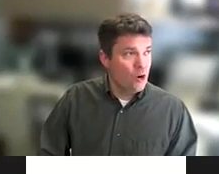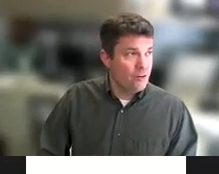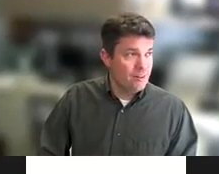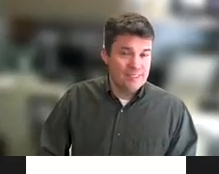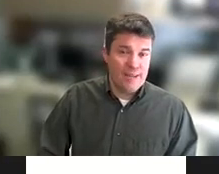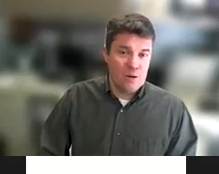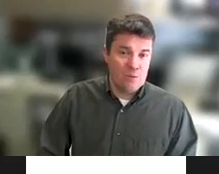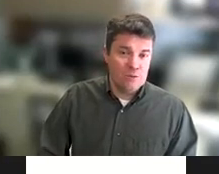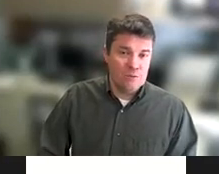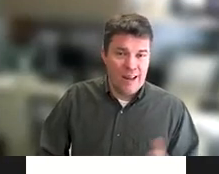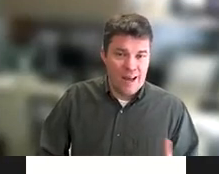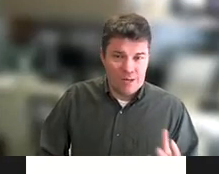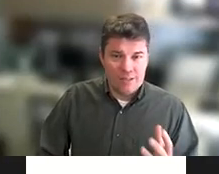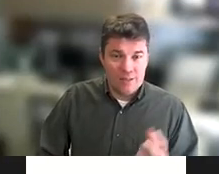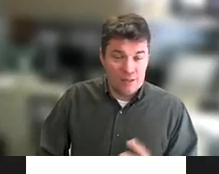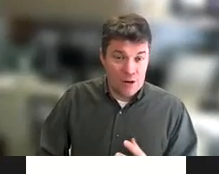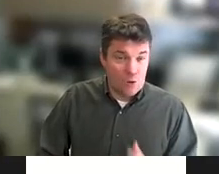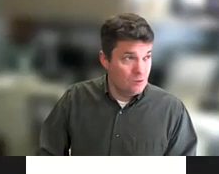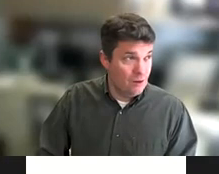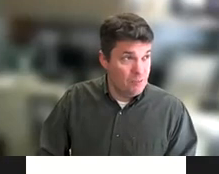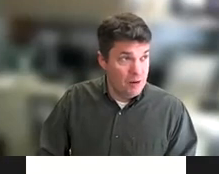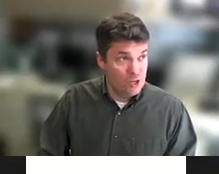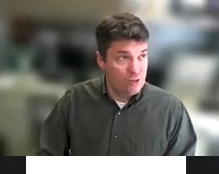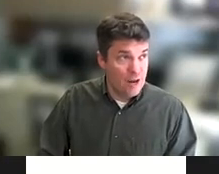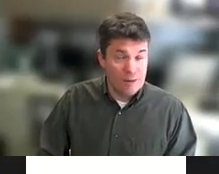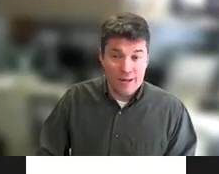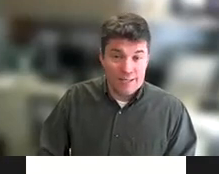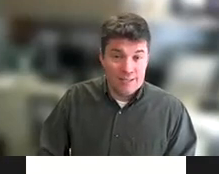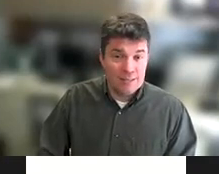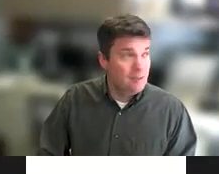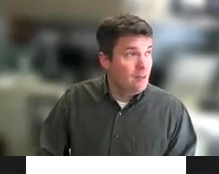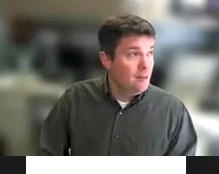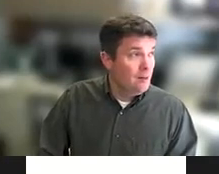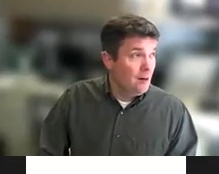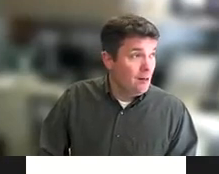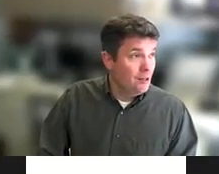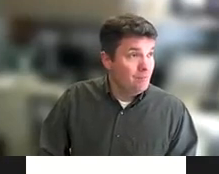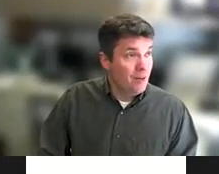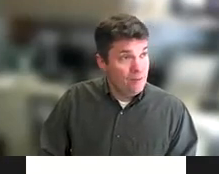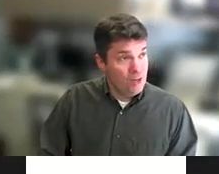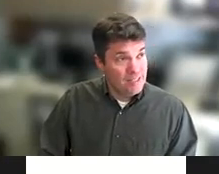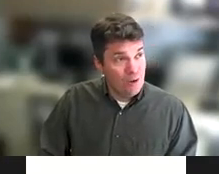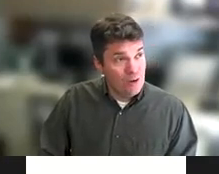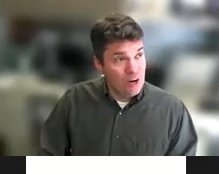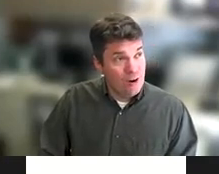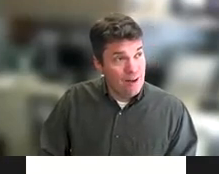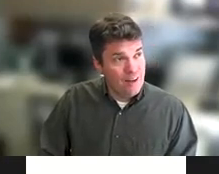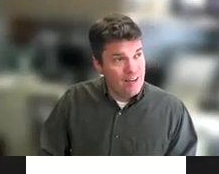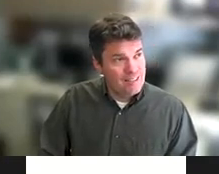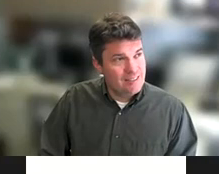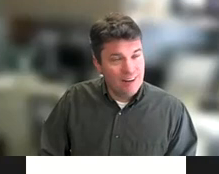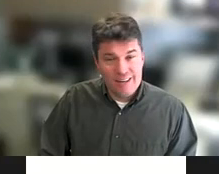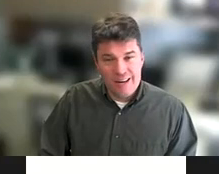lot of where the sounds, the loudness, and the tones of speech take place. As you can see over